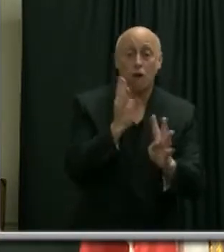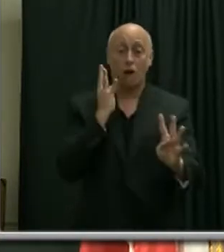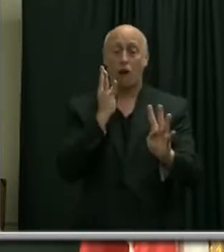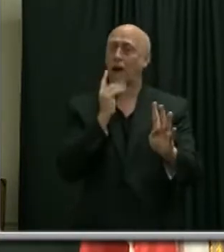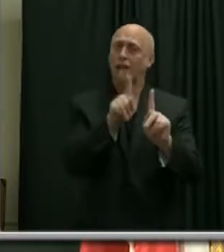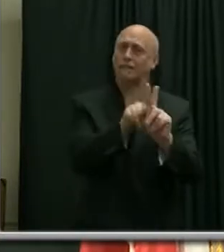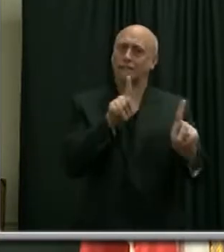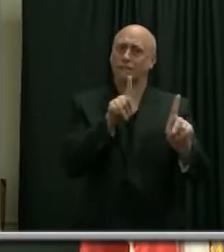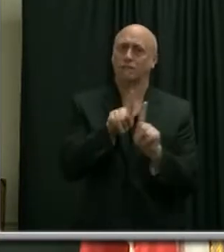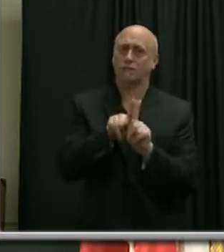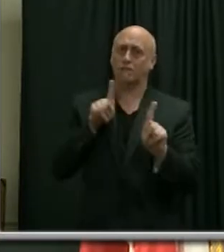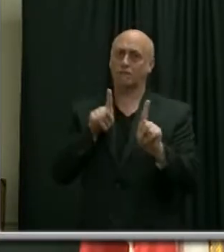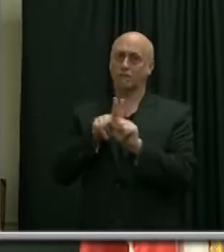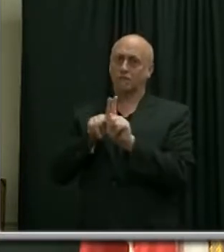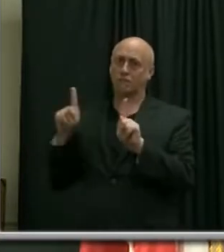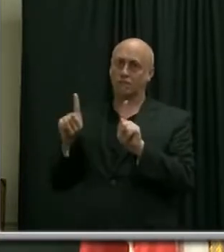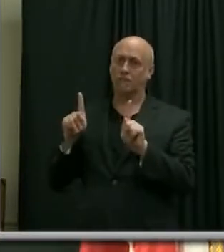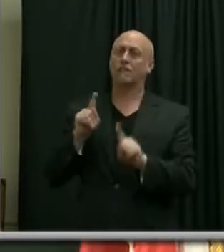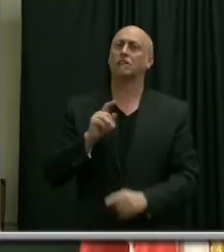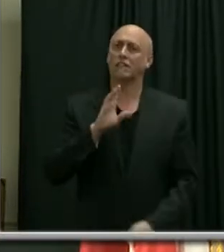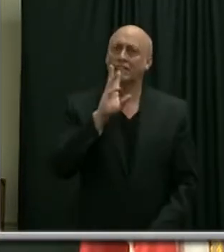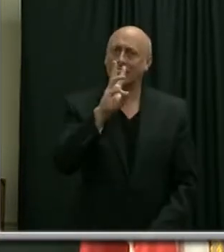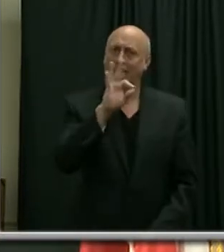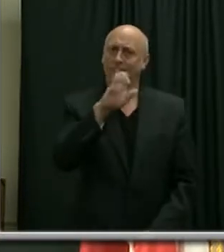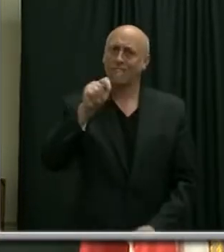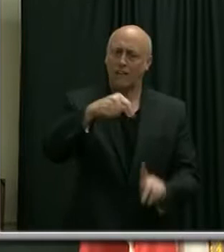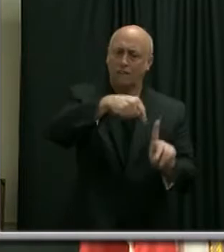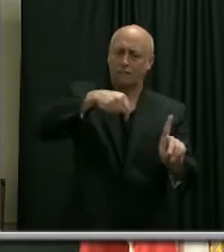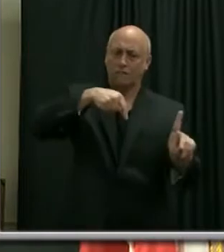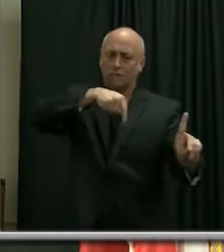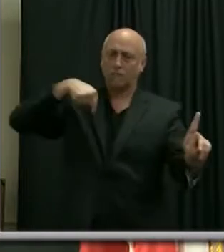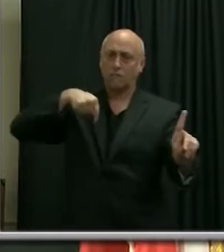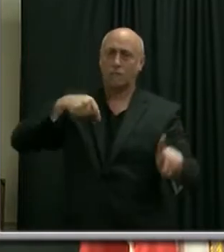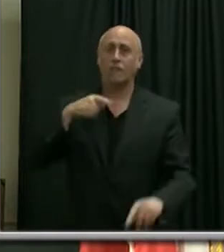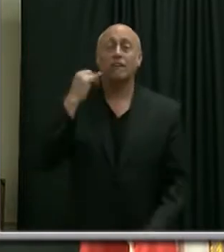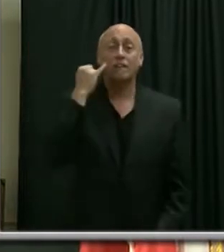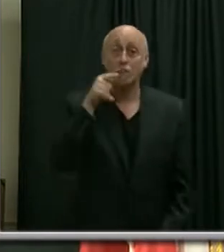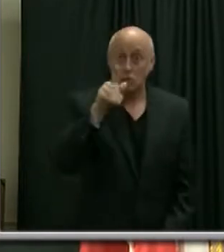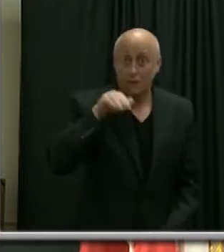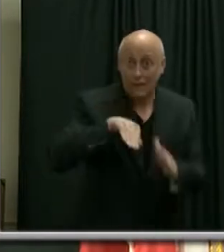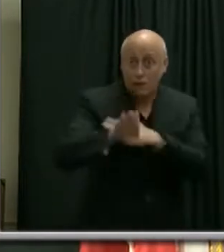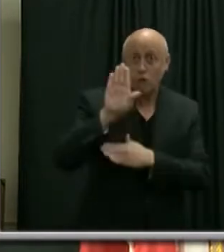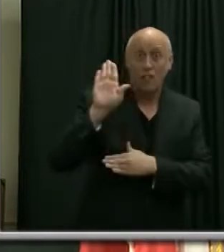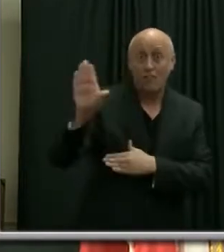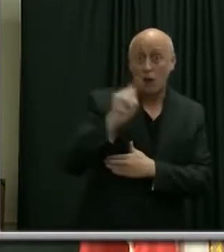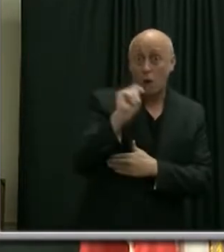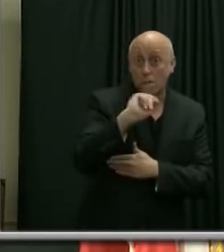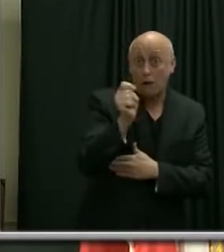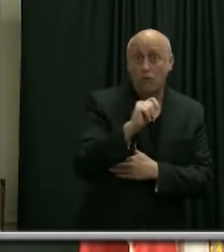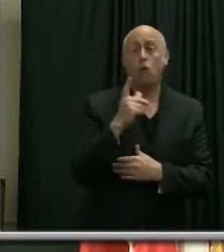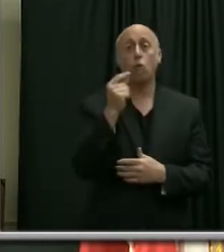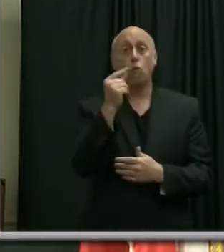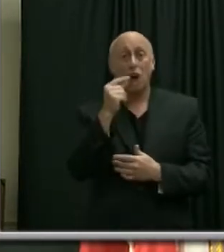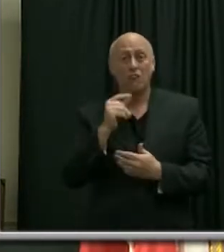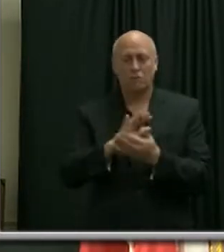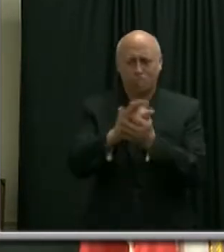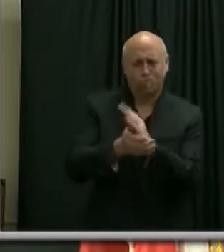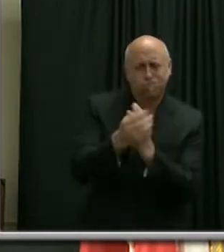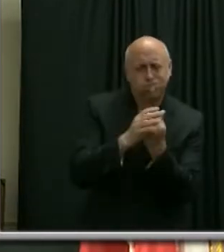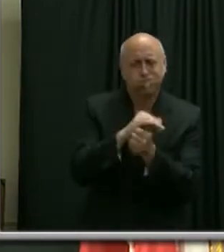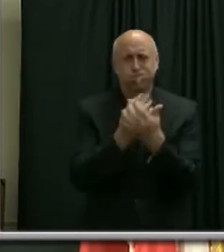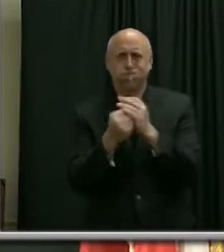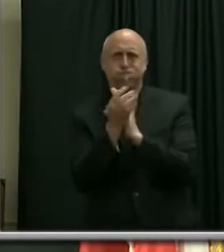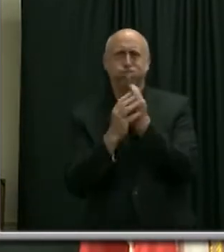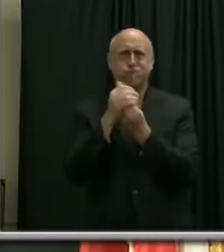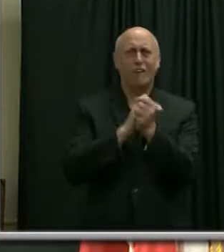customer. If you're in a shopping at a grocery store, wash your hands, use sanitizer when you touch the door handles,